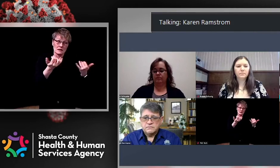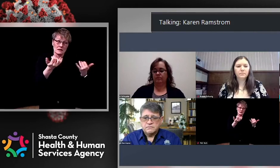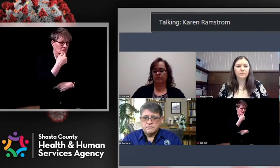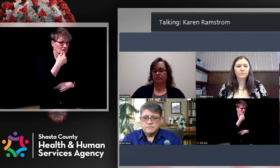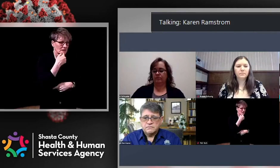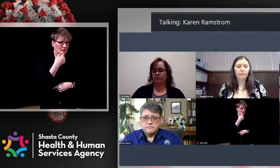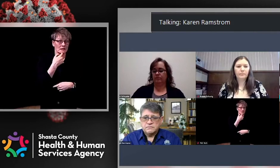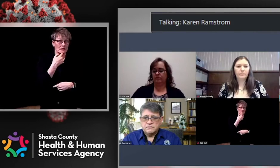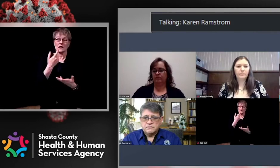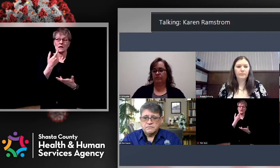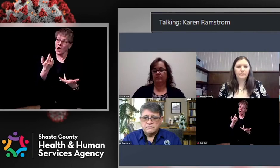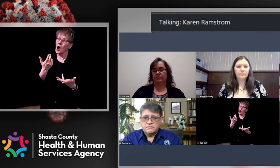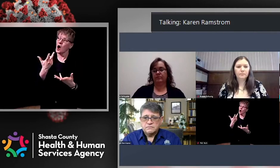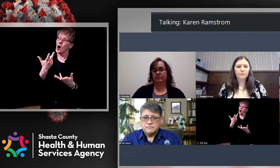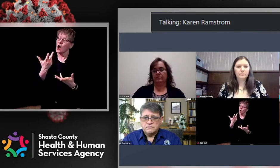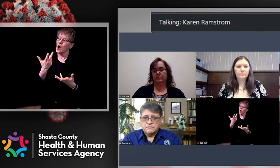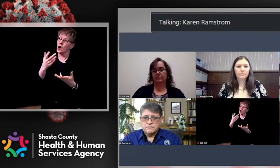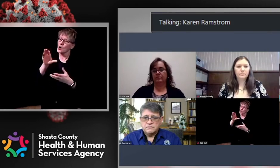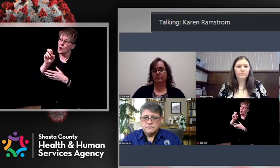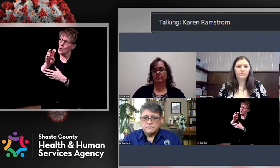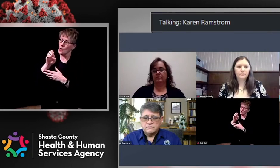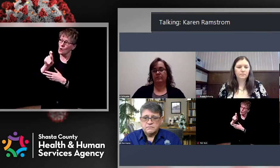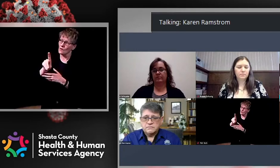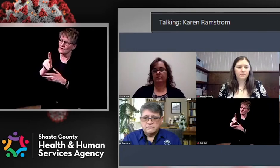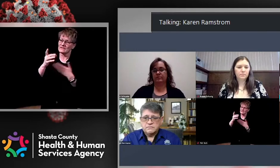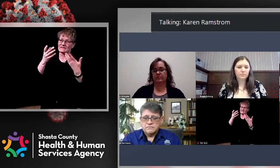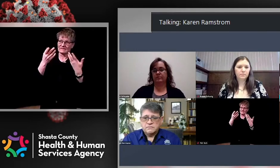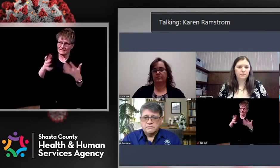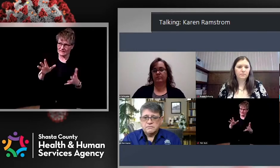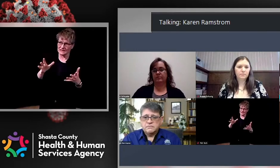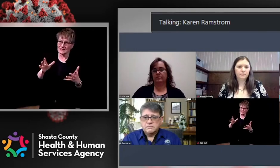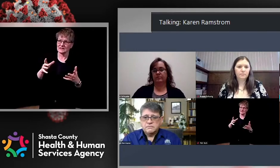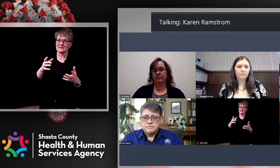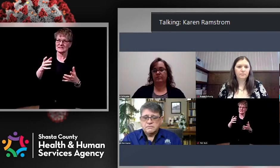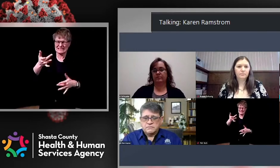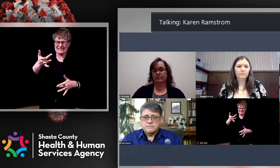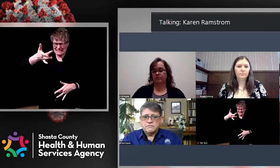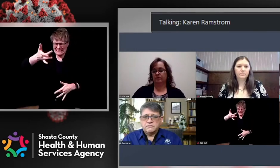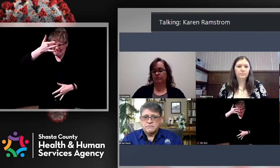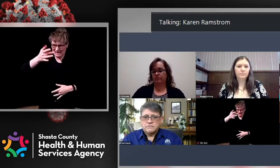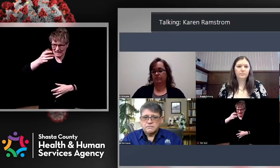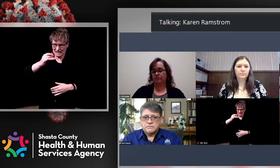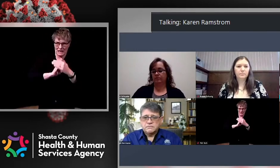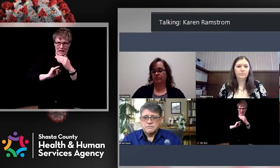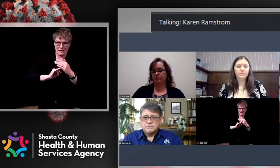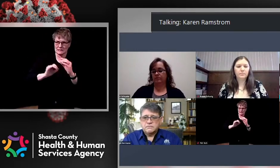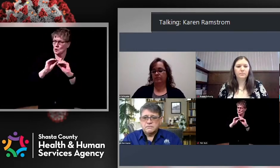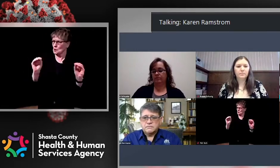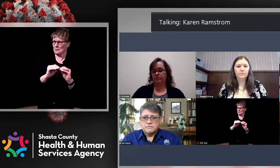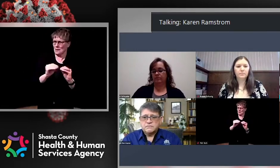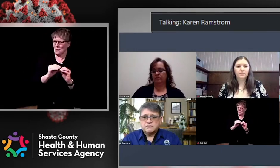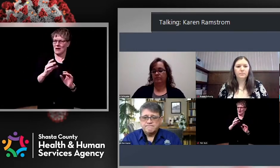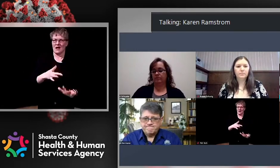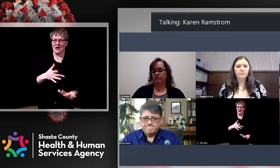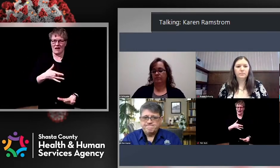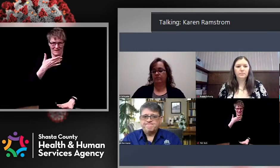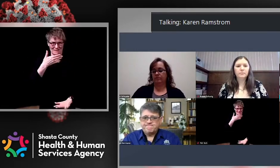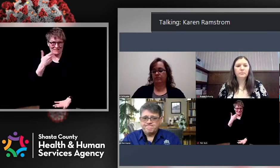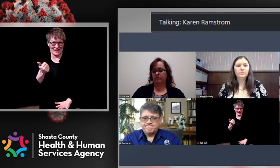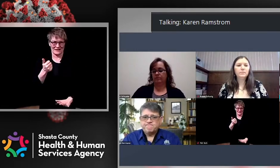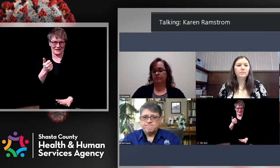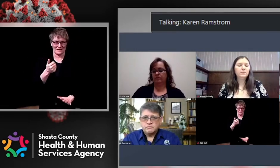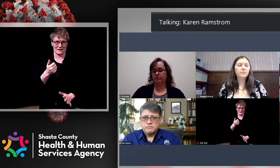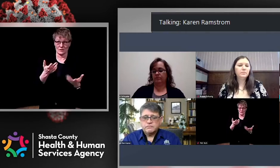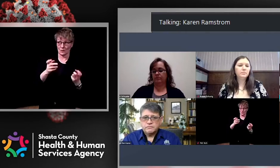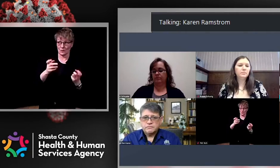that period when they're acutely ill and that they are no longer isolated. And the reason for that is that we don't want them going to a